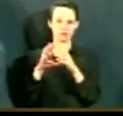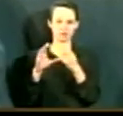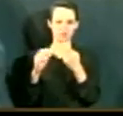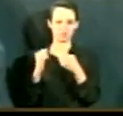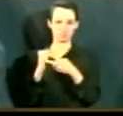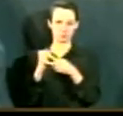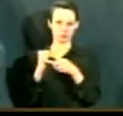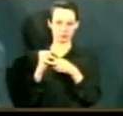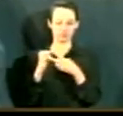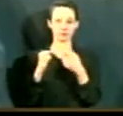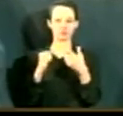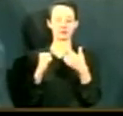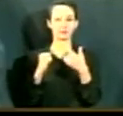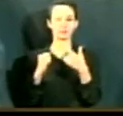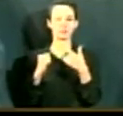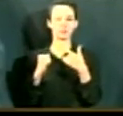I